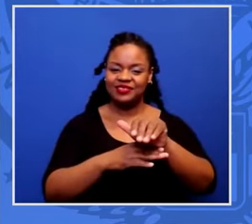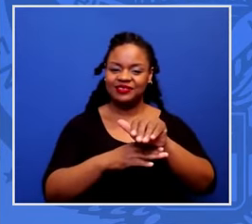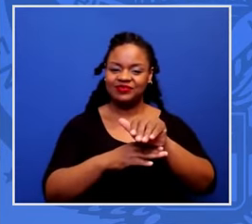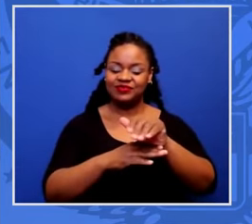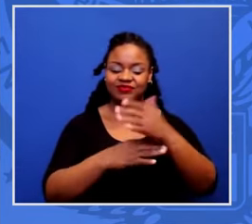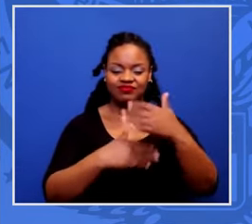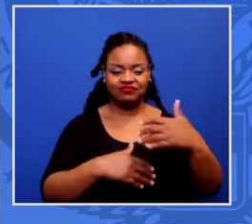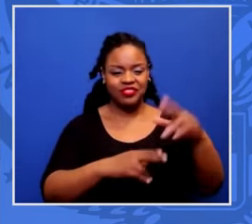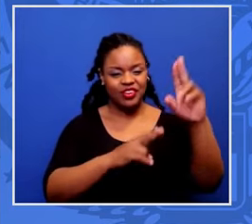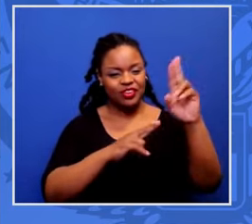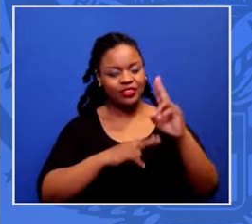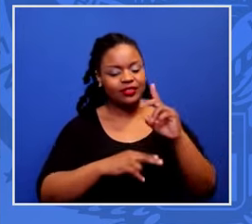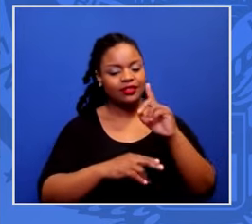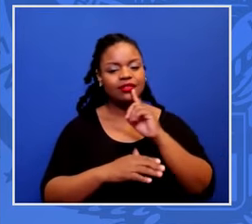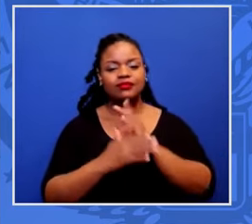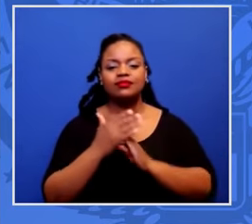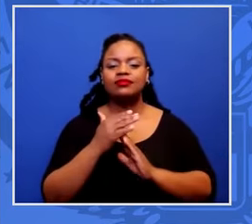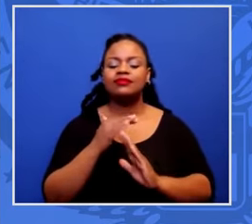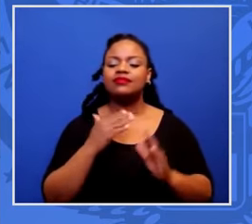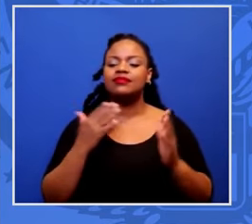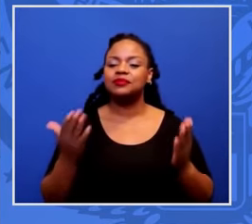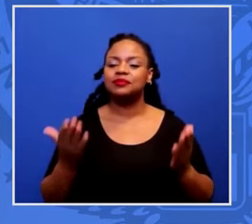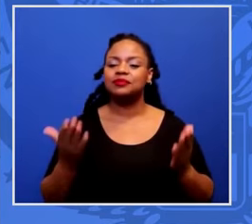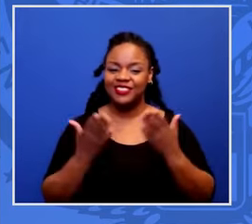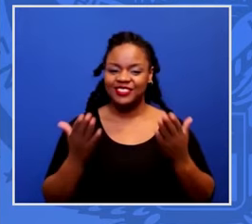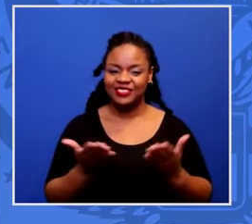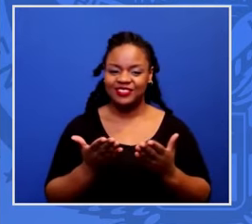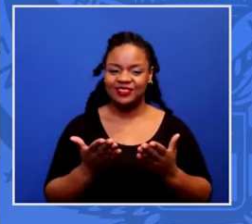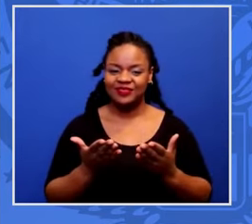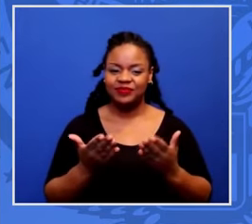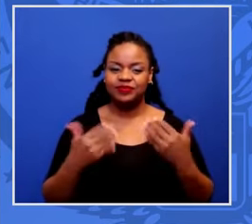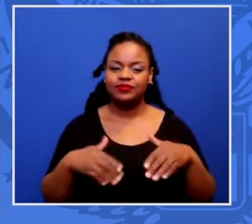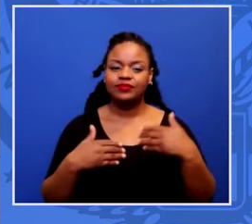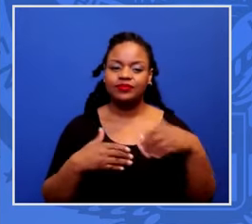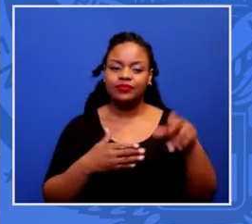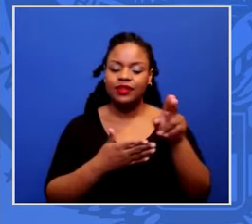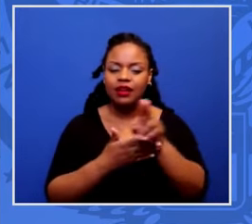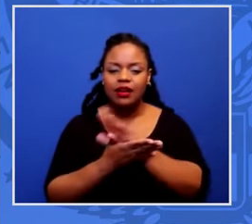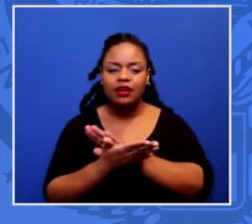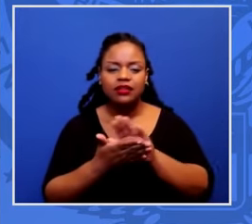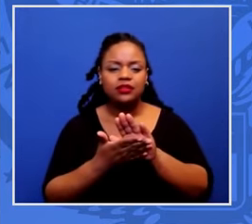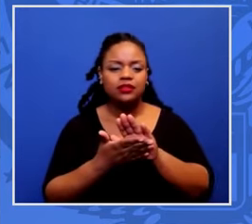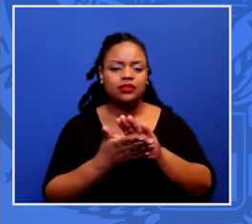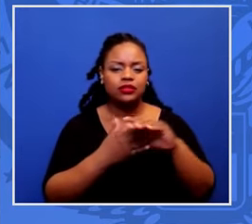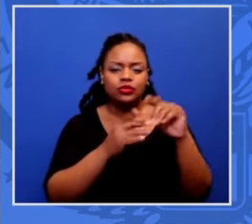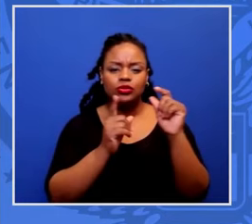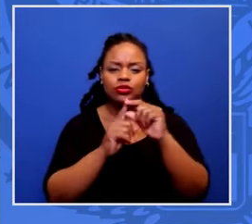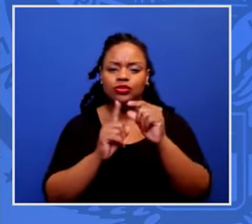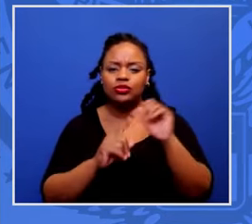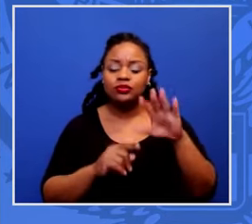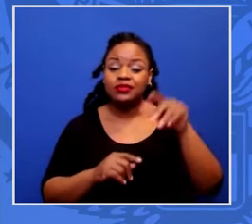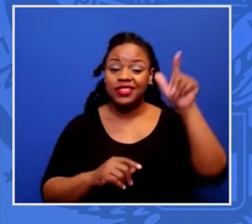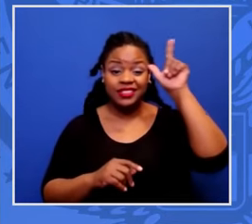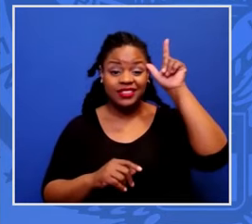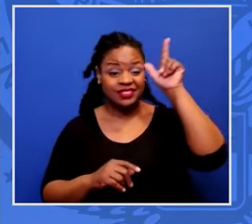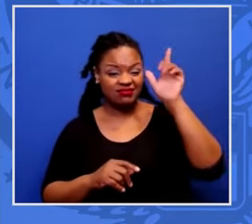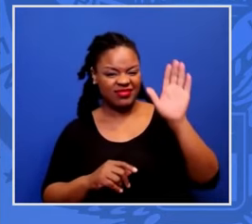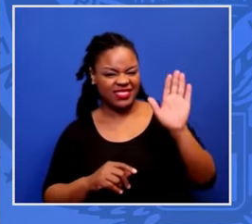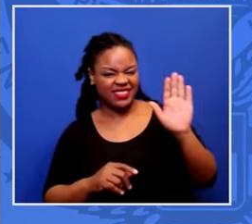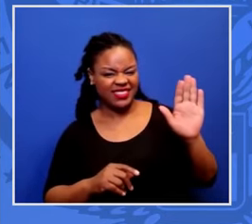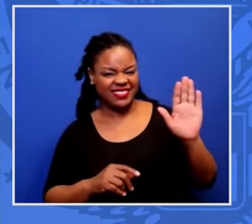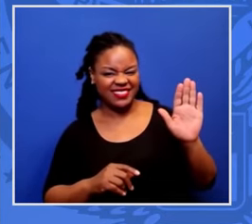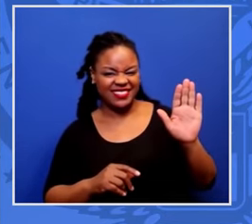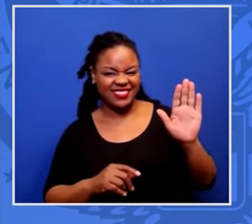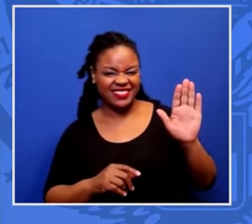sacred words, humbling out of respect to President Lincoln and the office we now share, and humbling because of you,